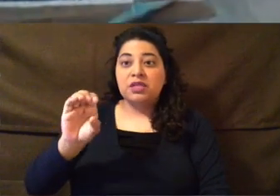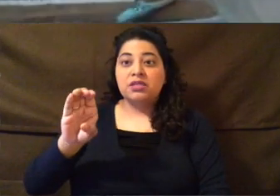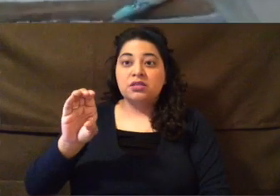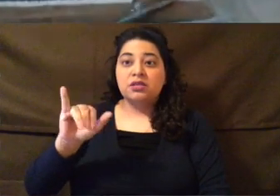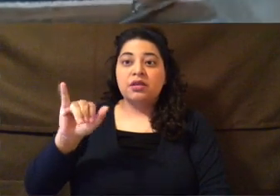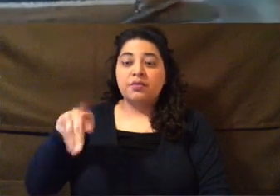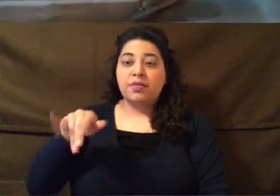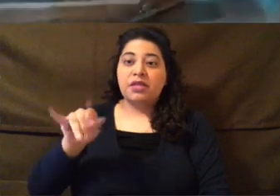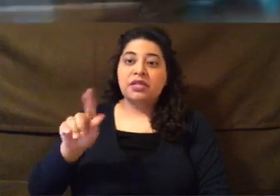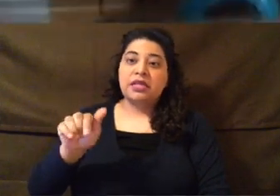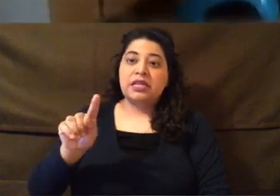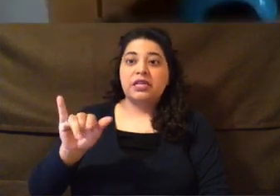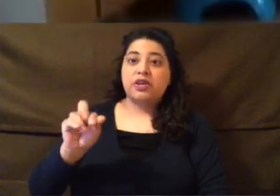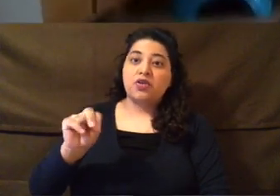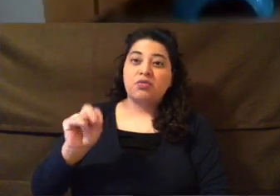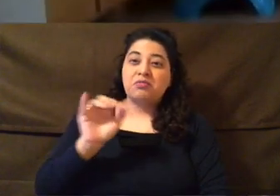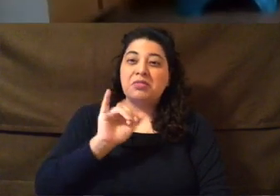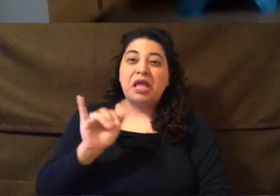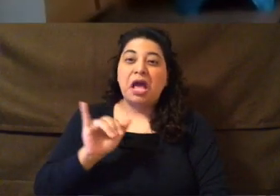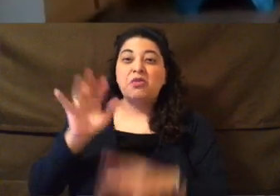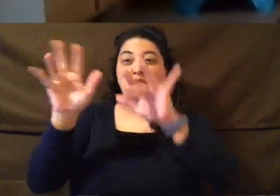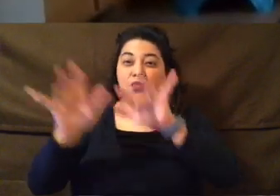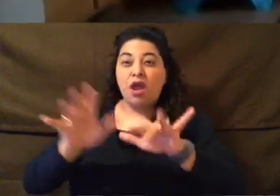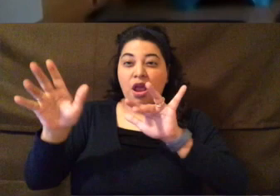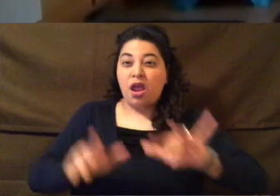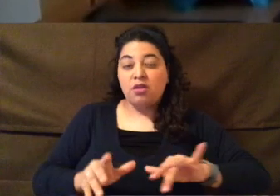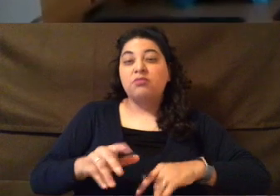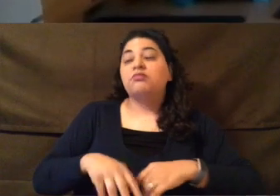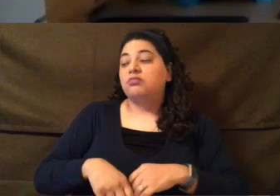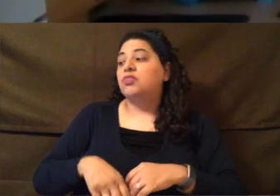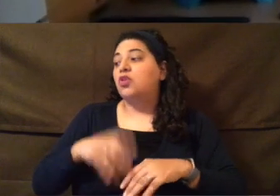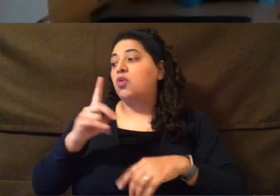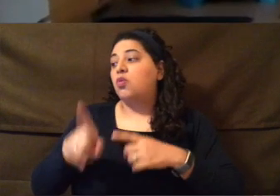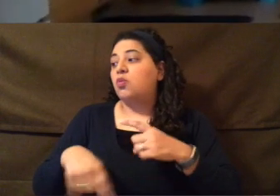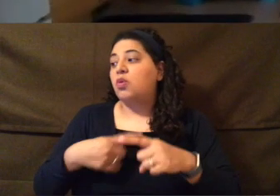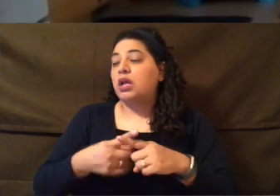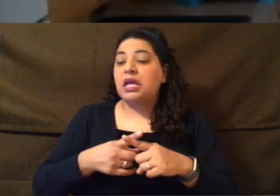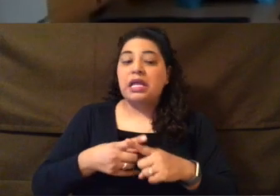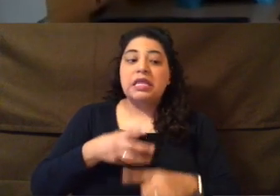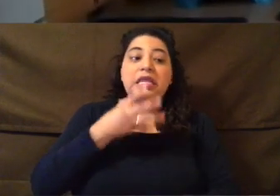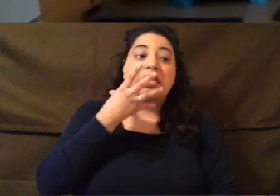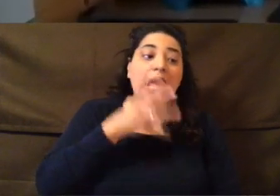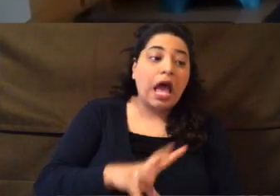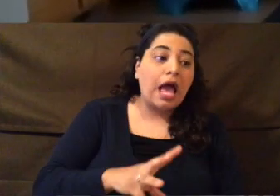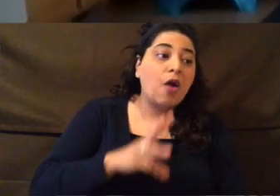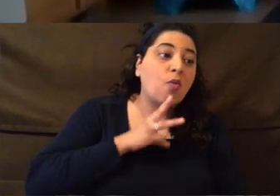precipitation. Once the hot water from the ocean